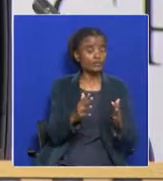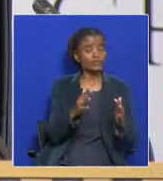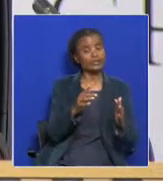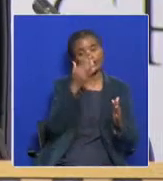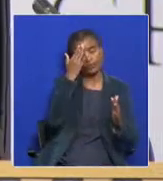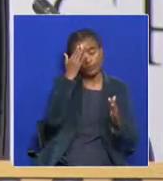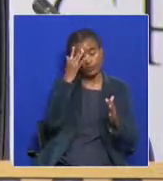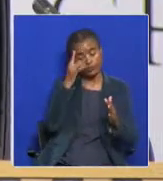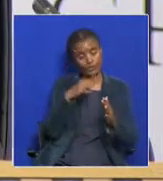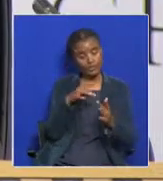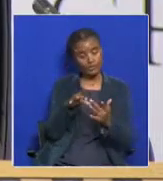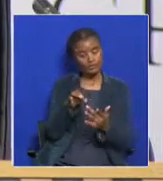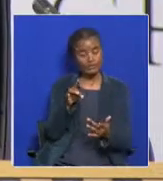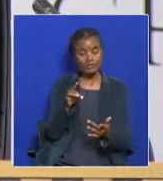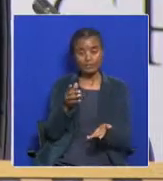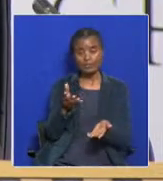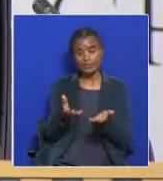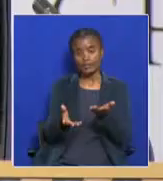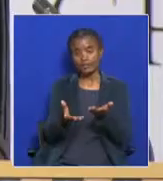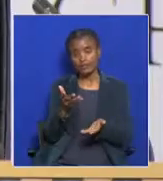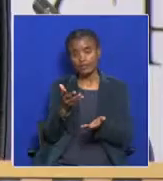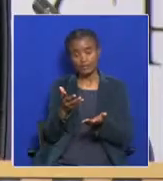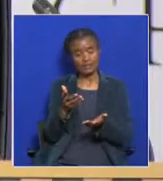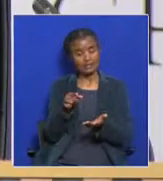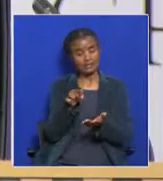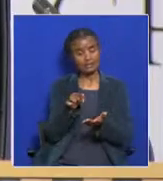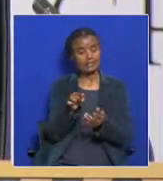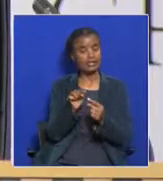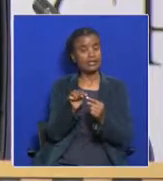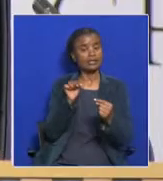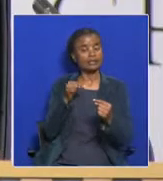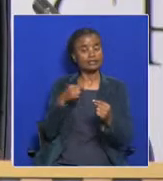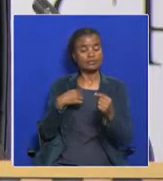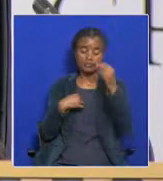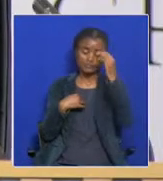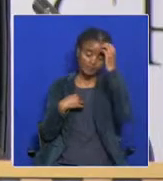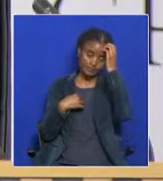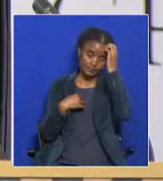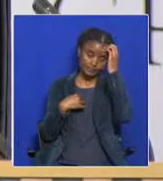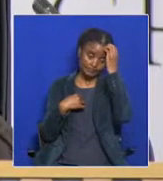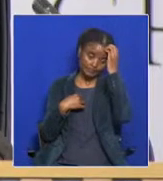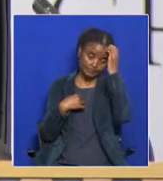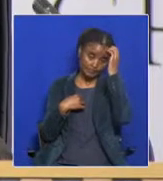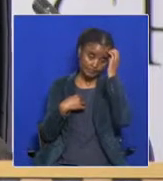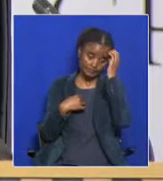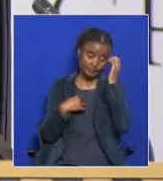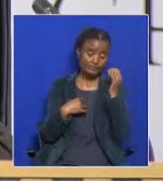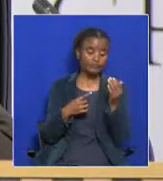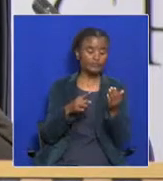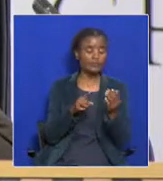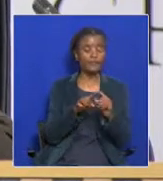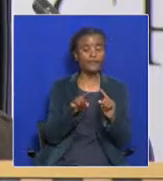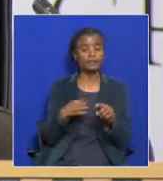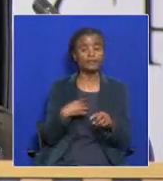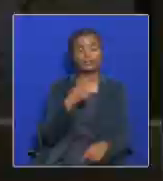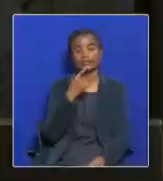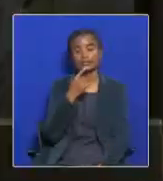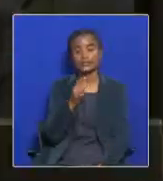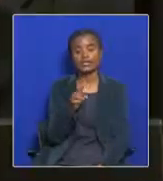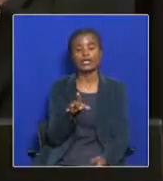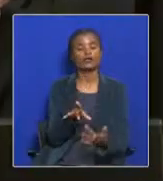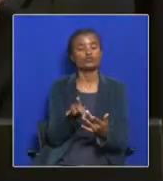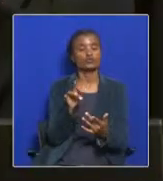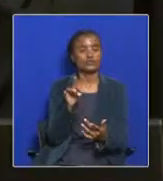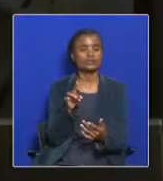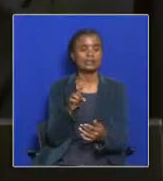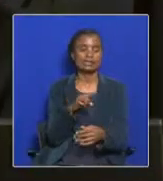that worked against me, right? So I'm saying I made it because of that, because I was not getting on